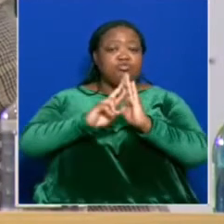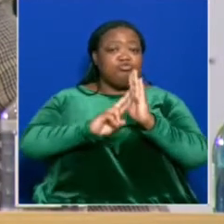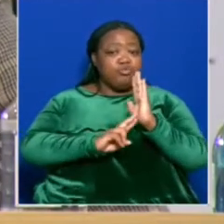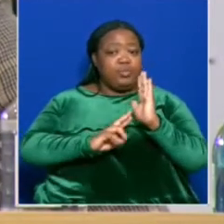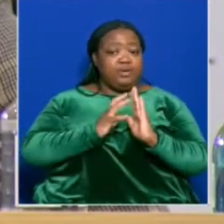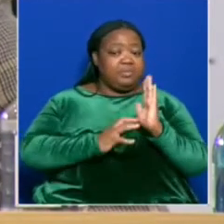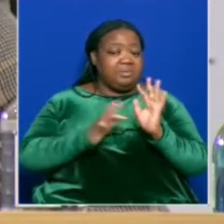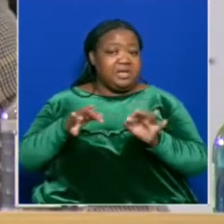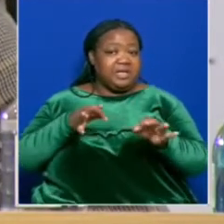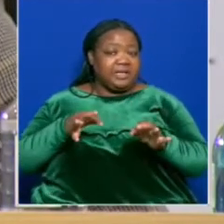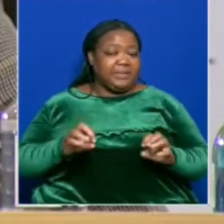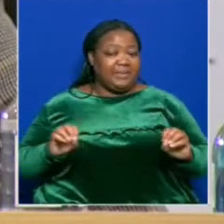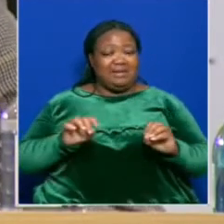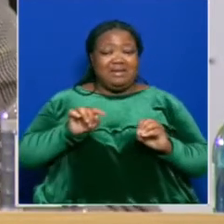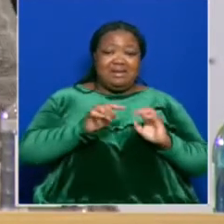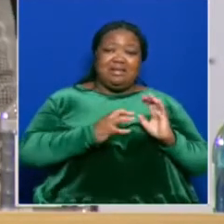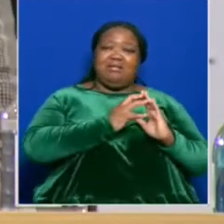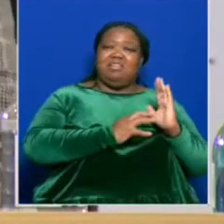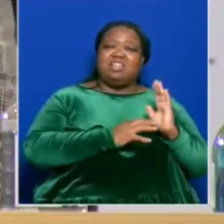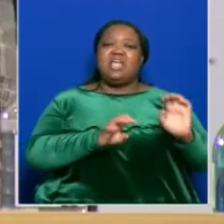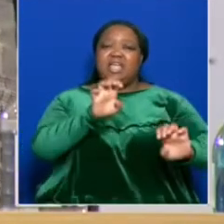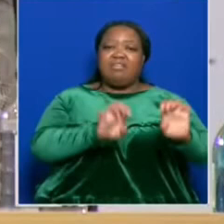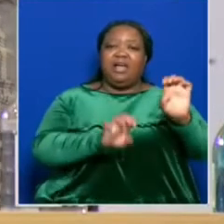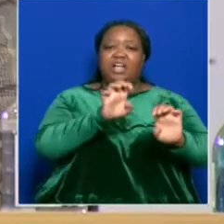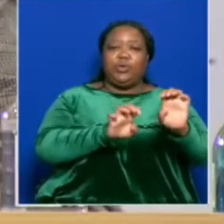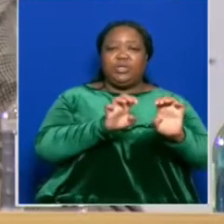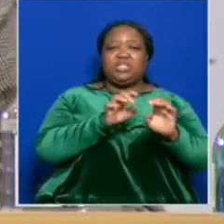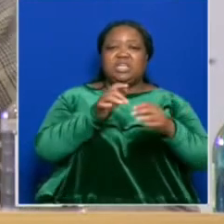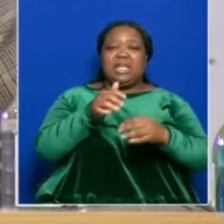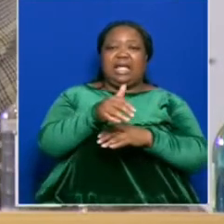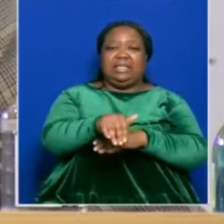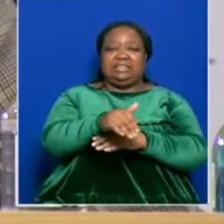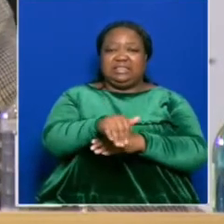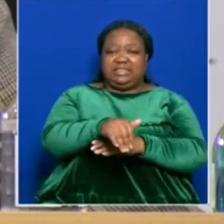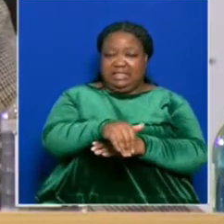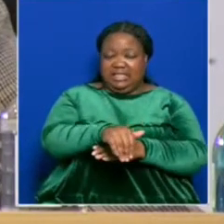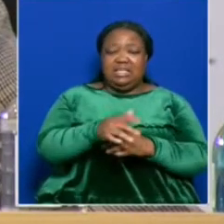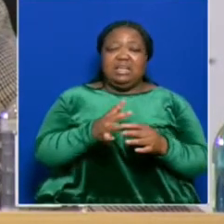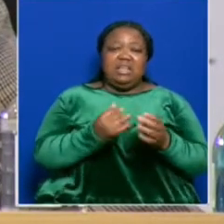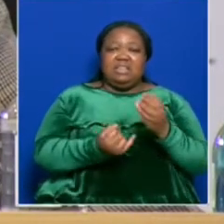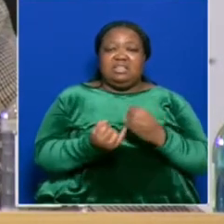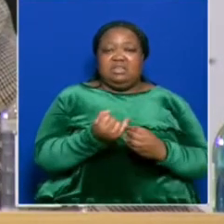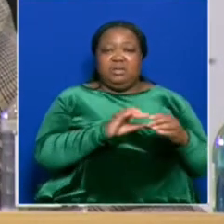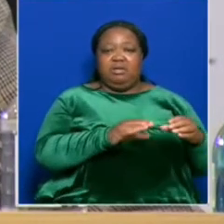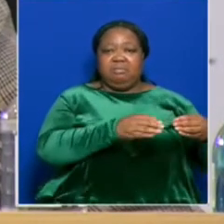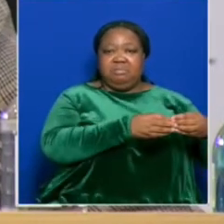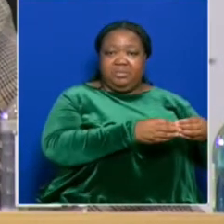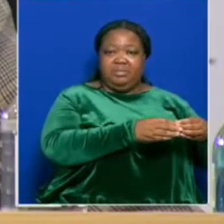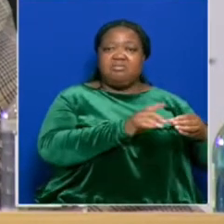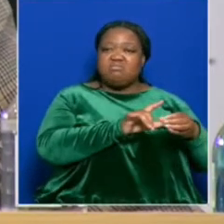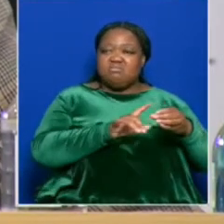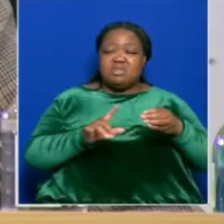it is an evaluation by an external legal independent party who's got no interest whatsoever at the city. They then